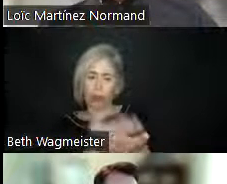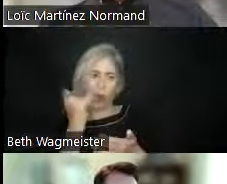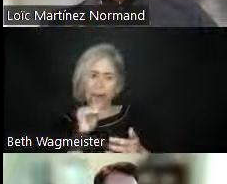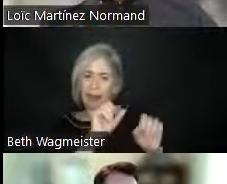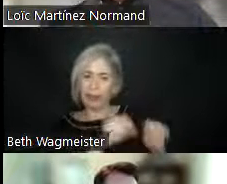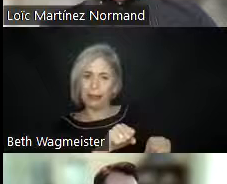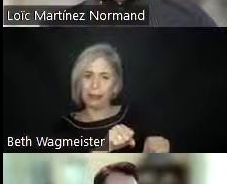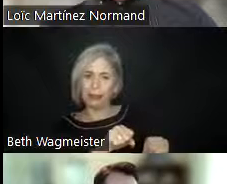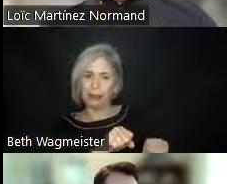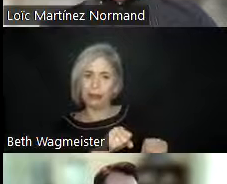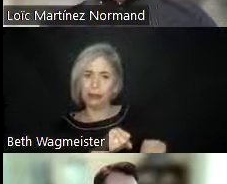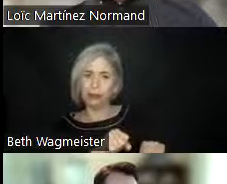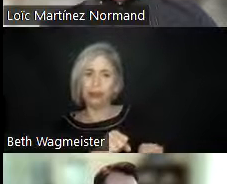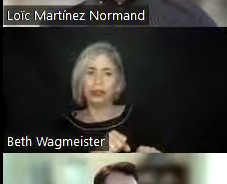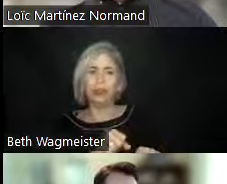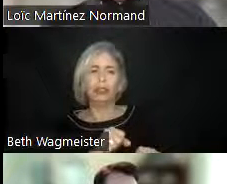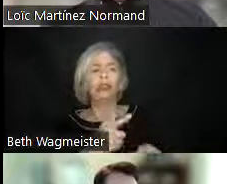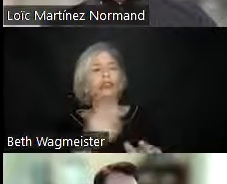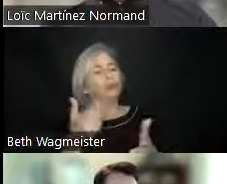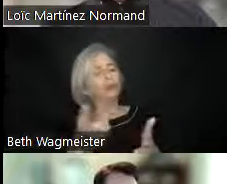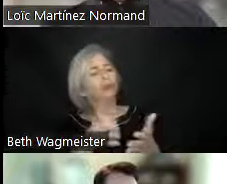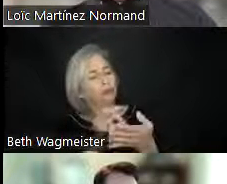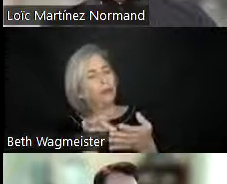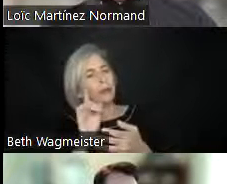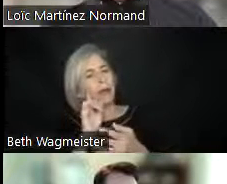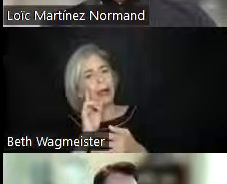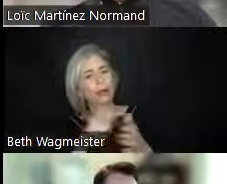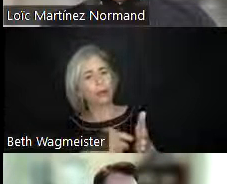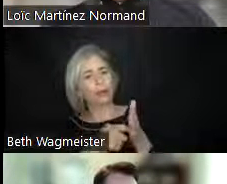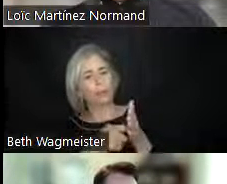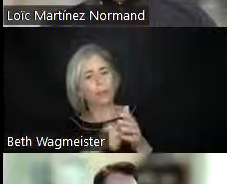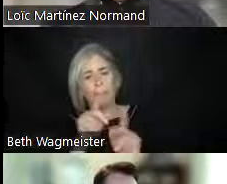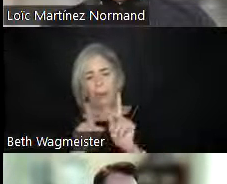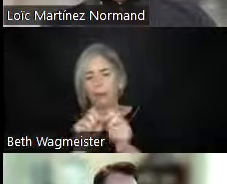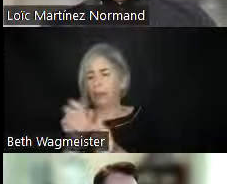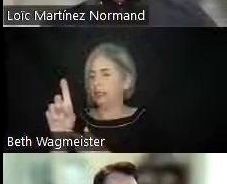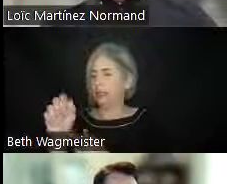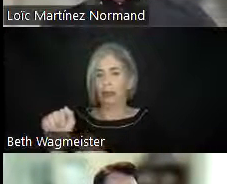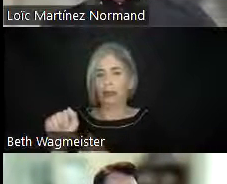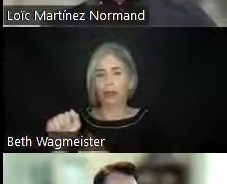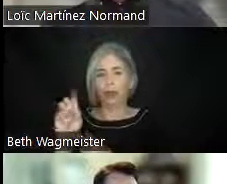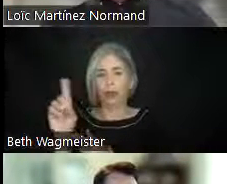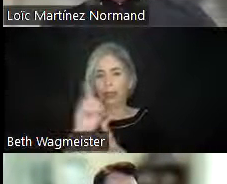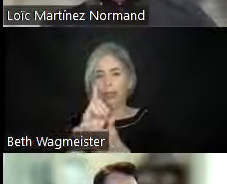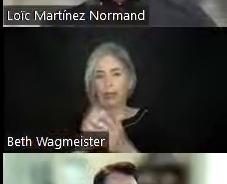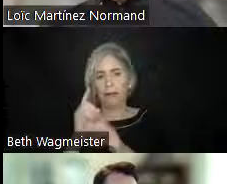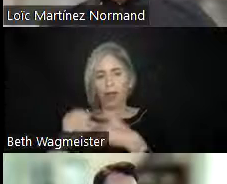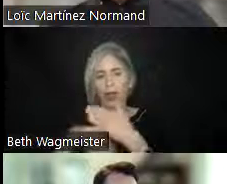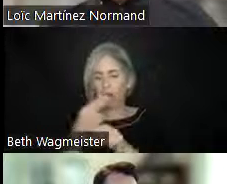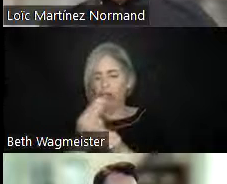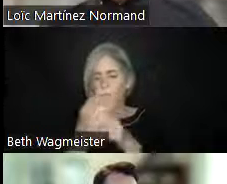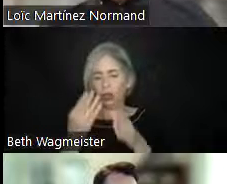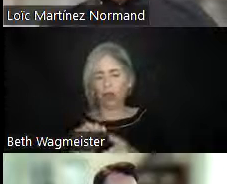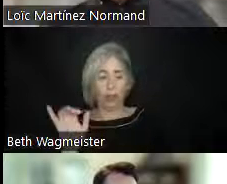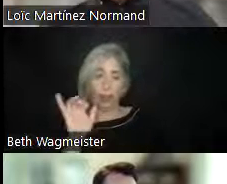up so to take into account accessibility criteria for persons with disabilities or designed for all users. So this